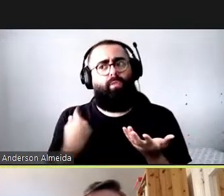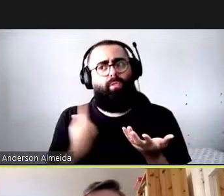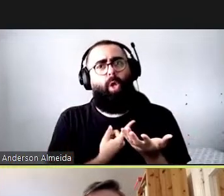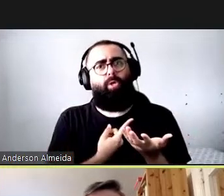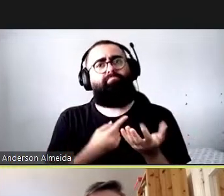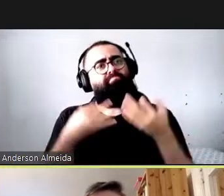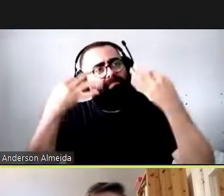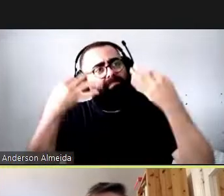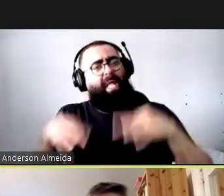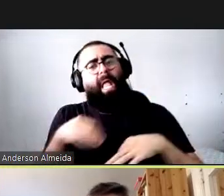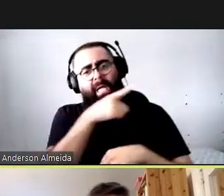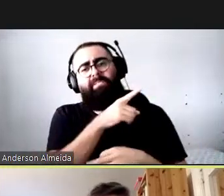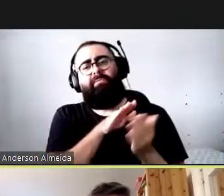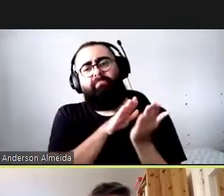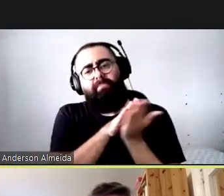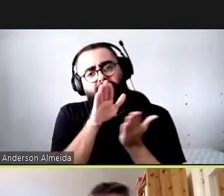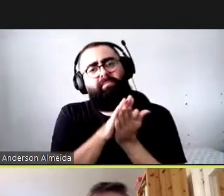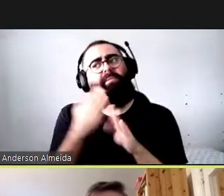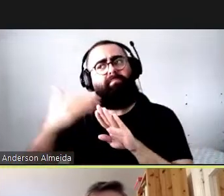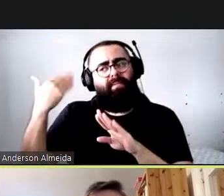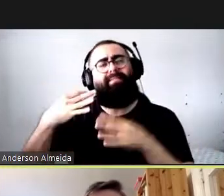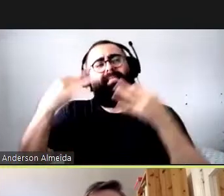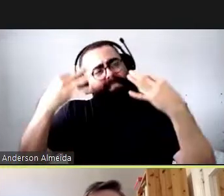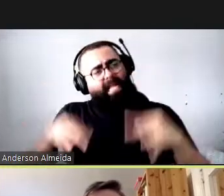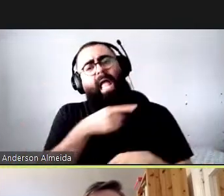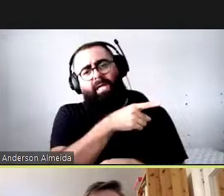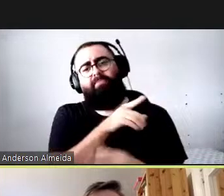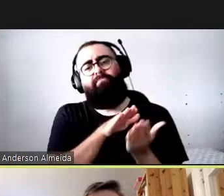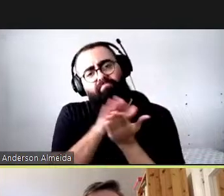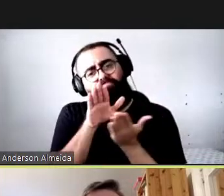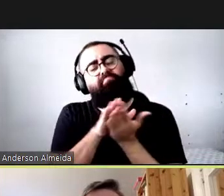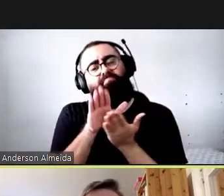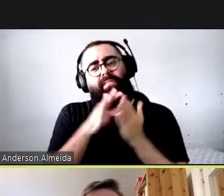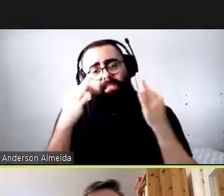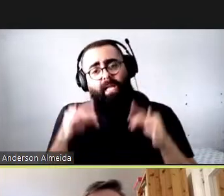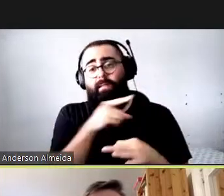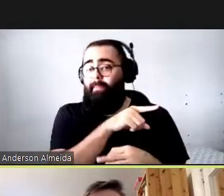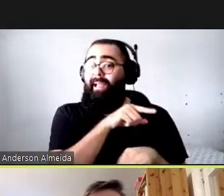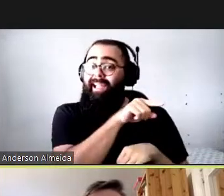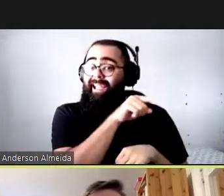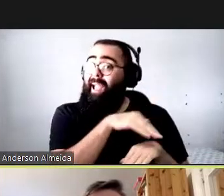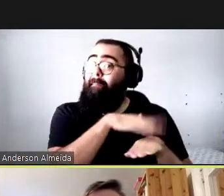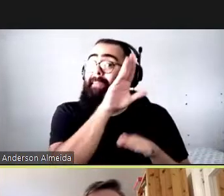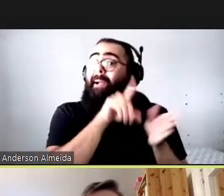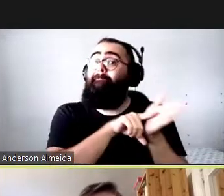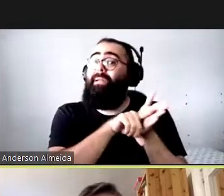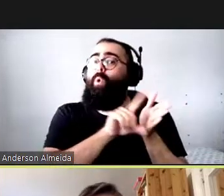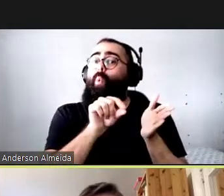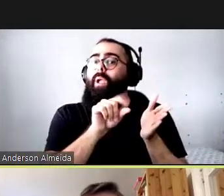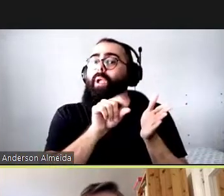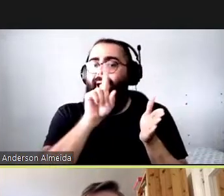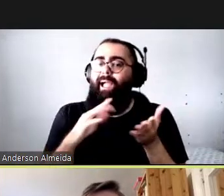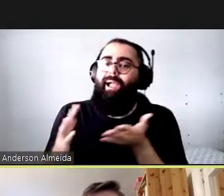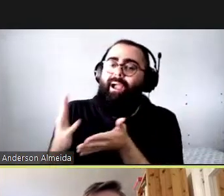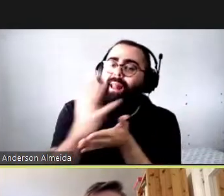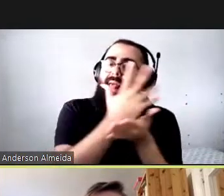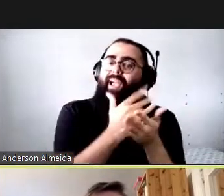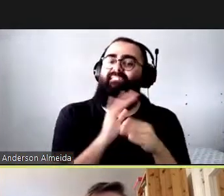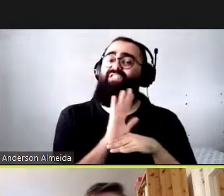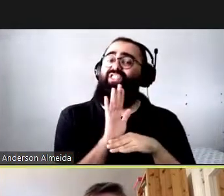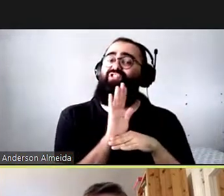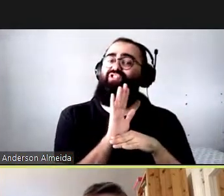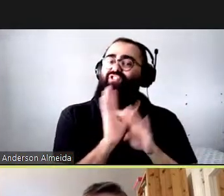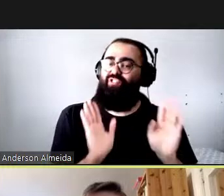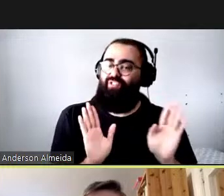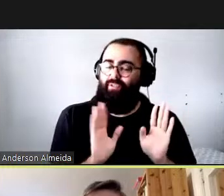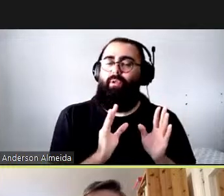consistent with what past research had shown based on more qualitative analyses. Now, obviously, these results